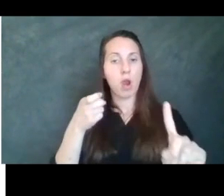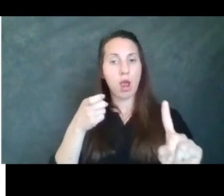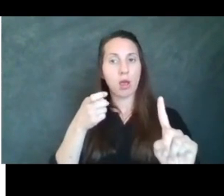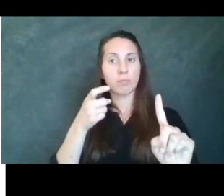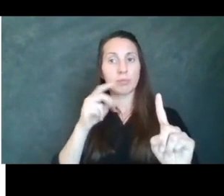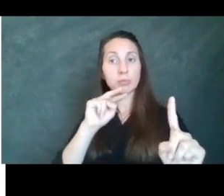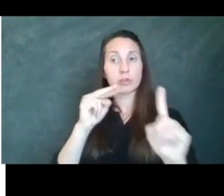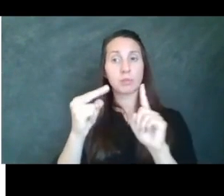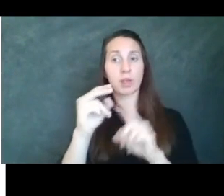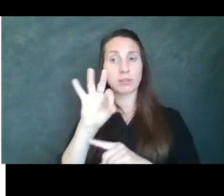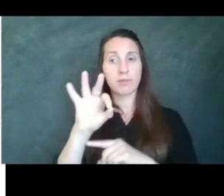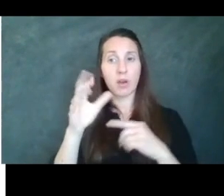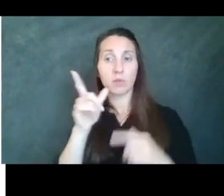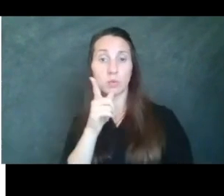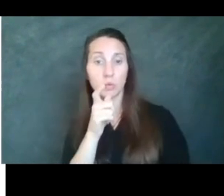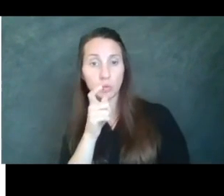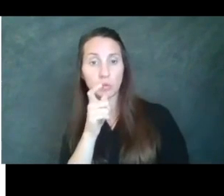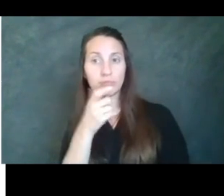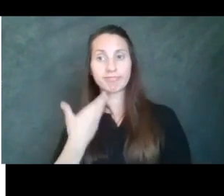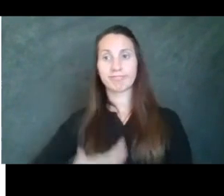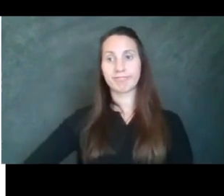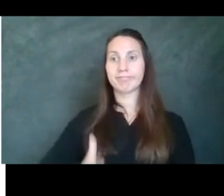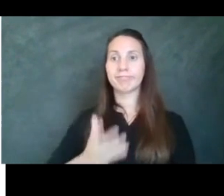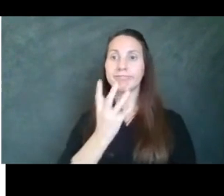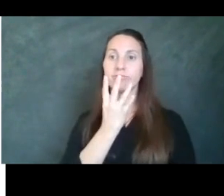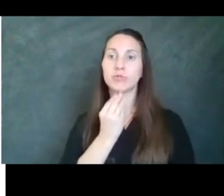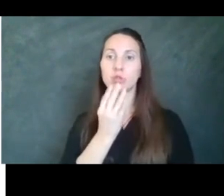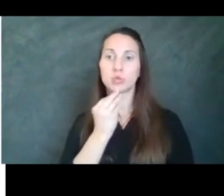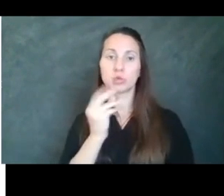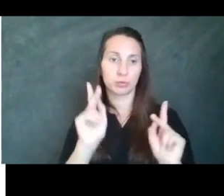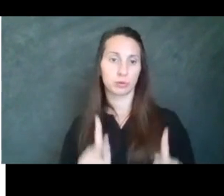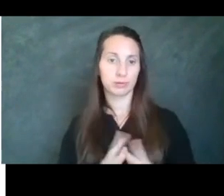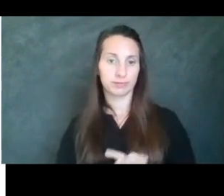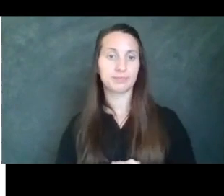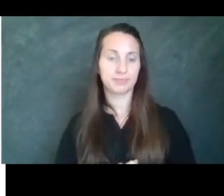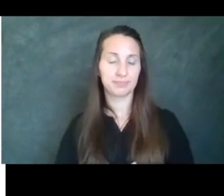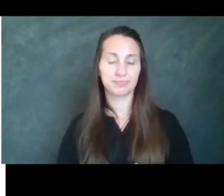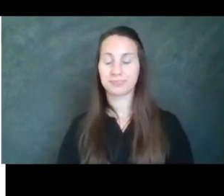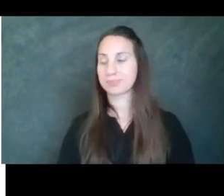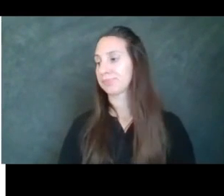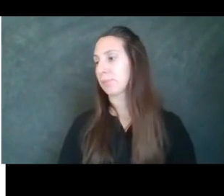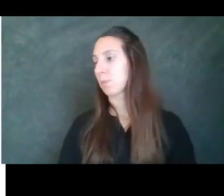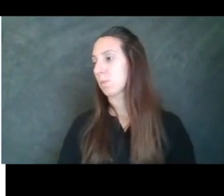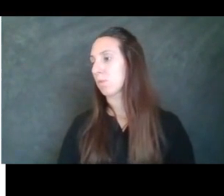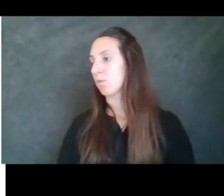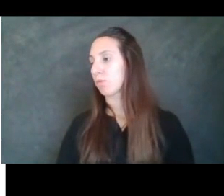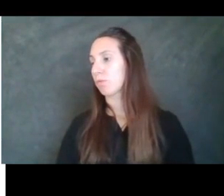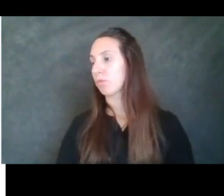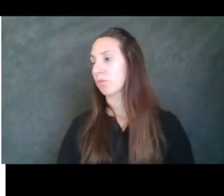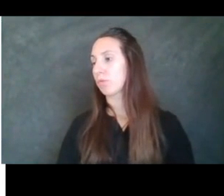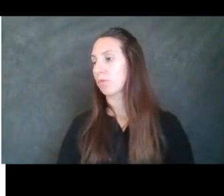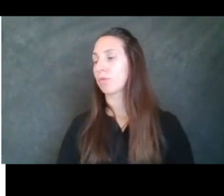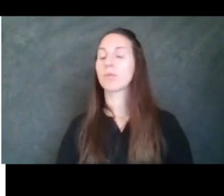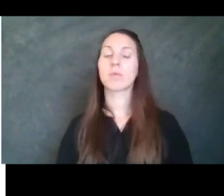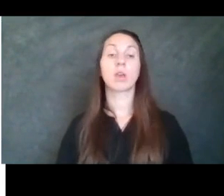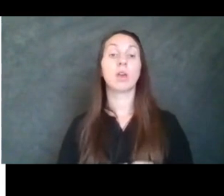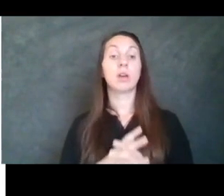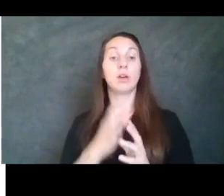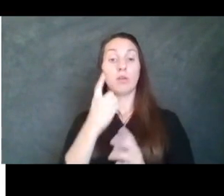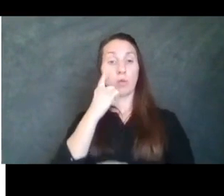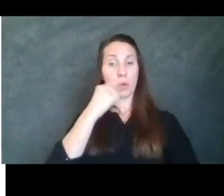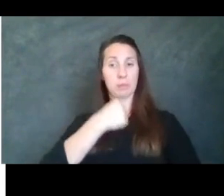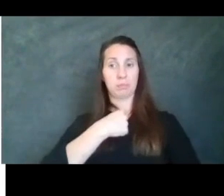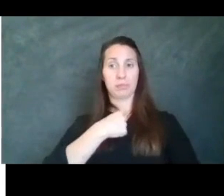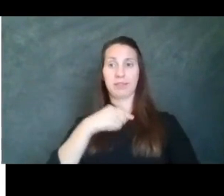perspective of a Jew, as Matan asked me. And to me, the ADA is